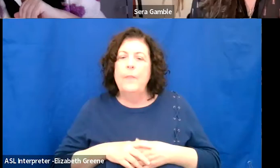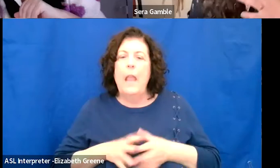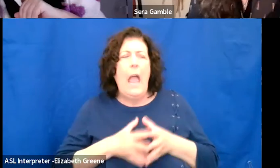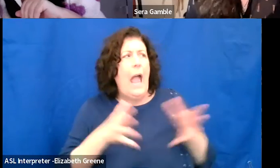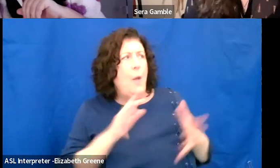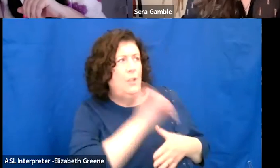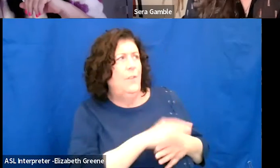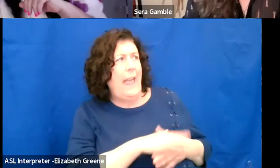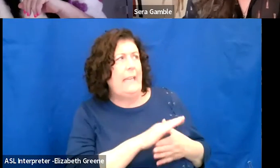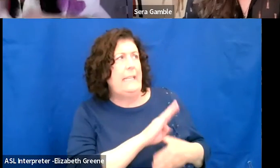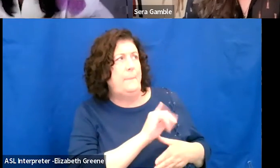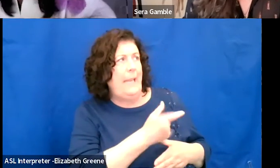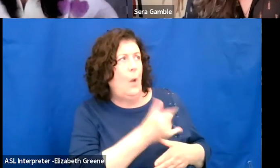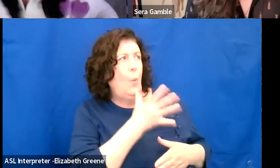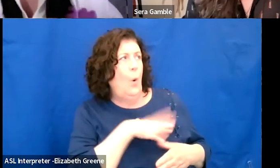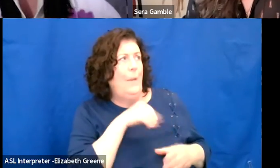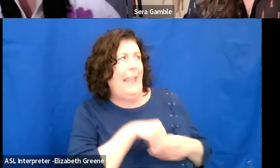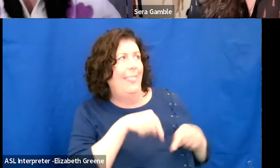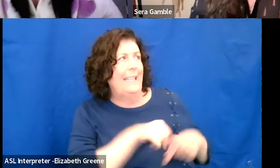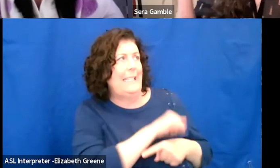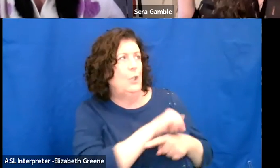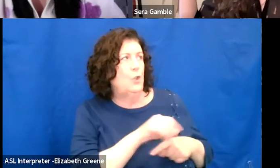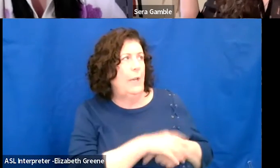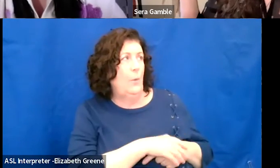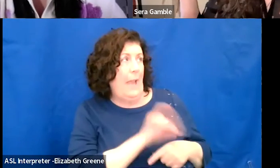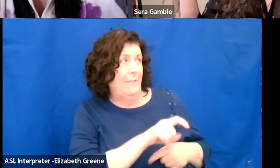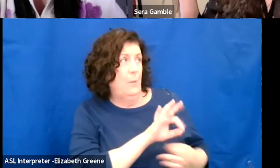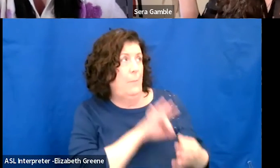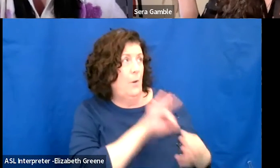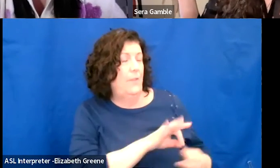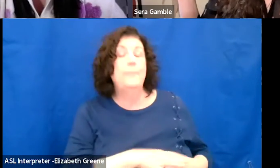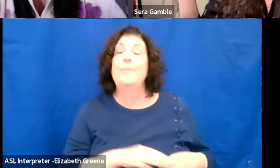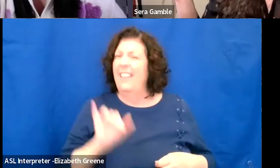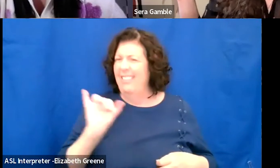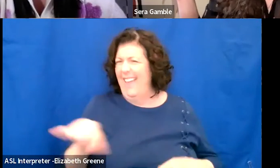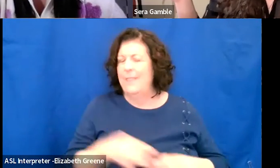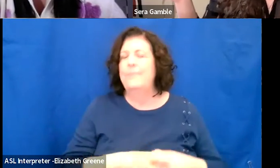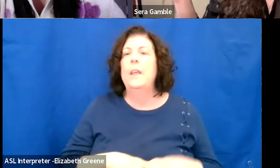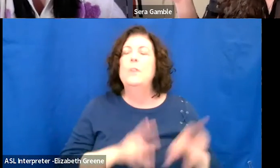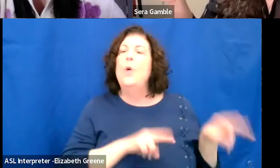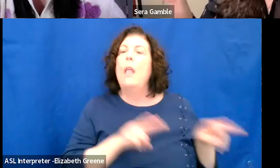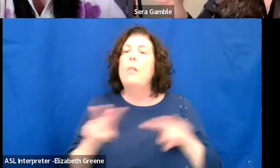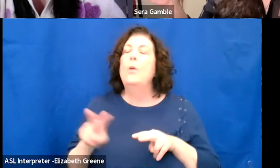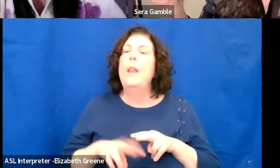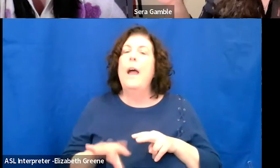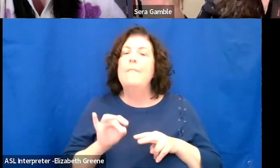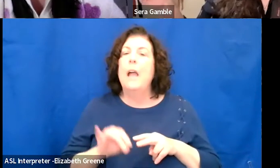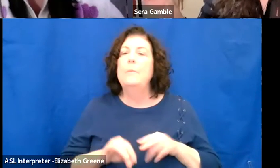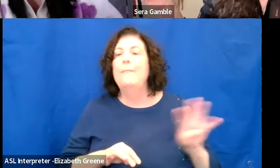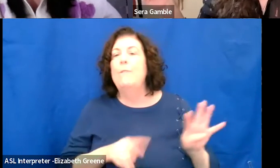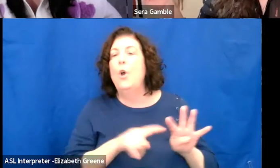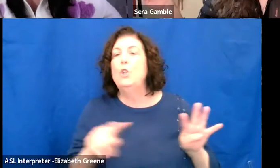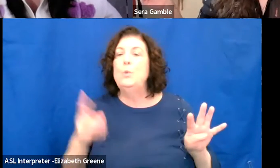industry? Like we feel like we have to be perfect. A lot of it. Yeah. So what I do is I look around and I find, you know, 4 to 16 mediocre